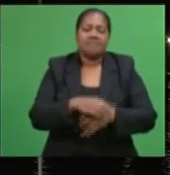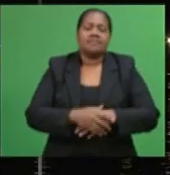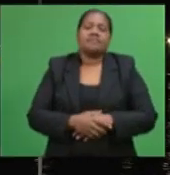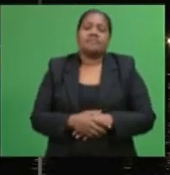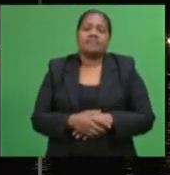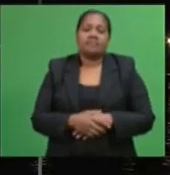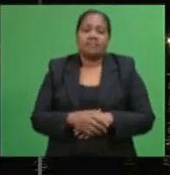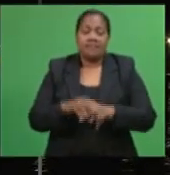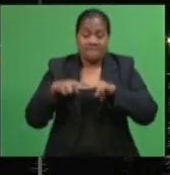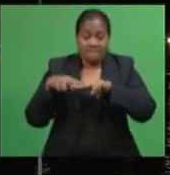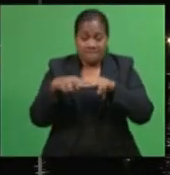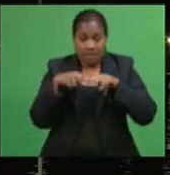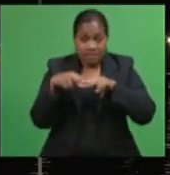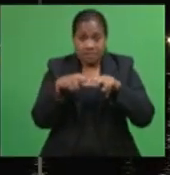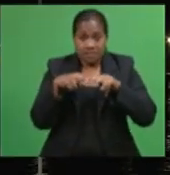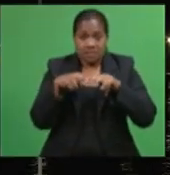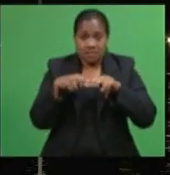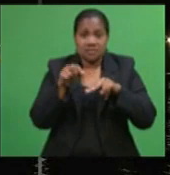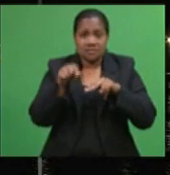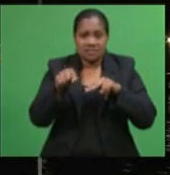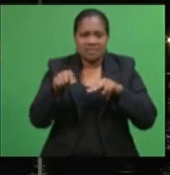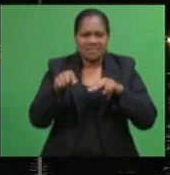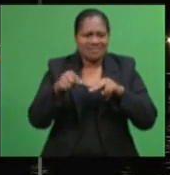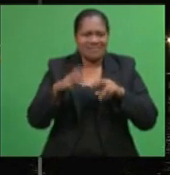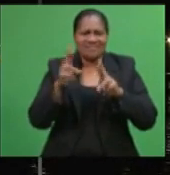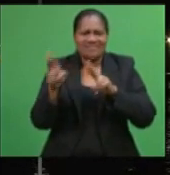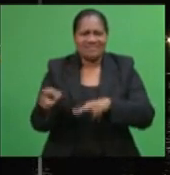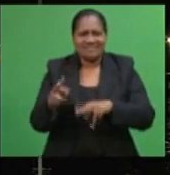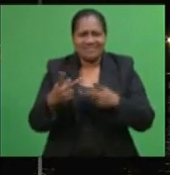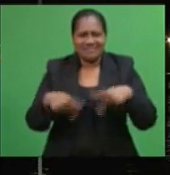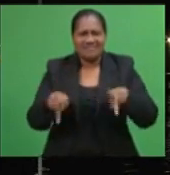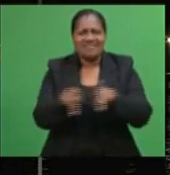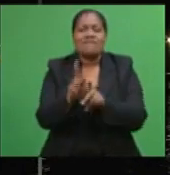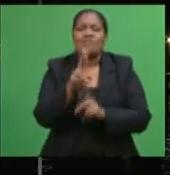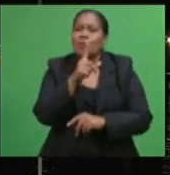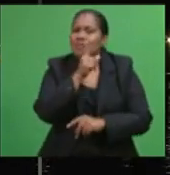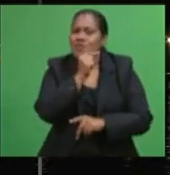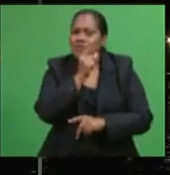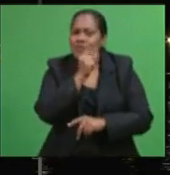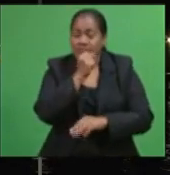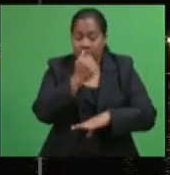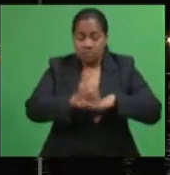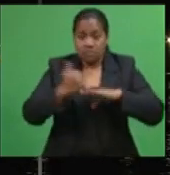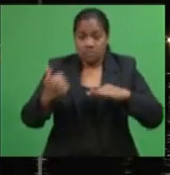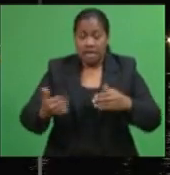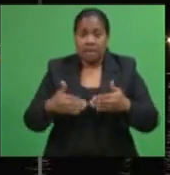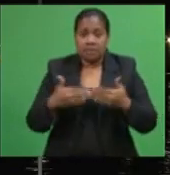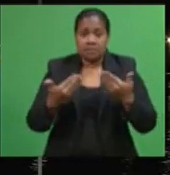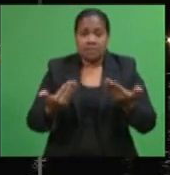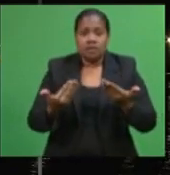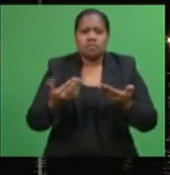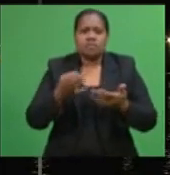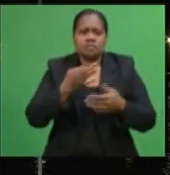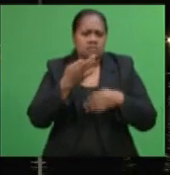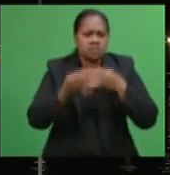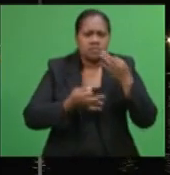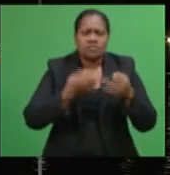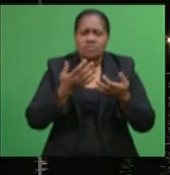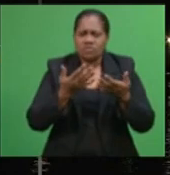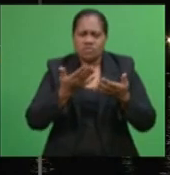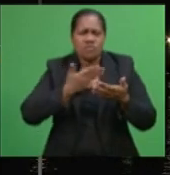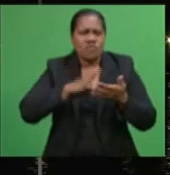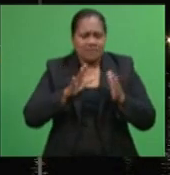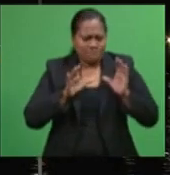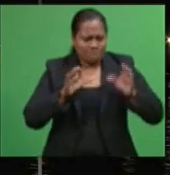With Fiji being a significant resting place for migratory birds, the government is pushing for the conservation of key locations.